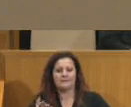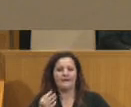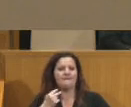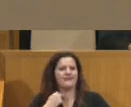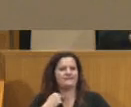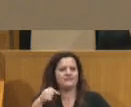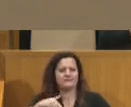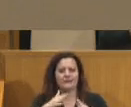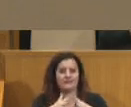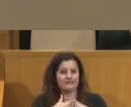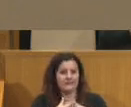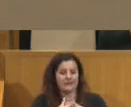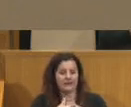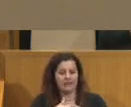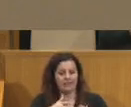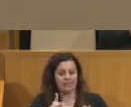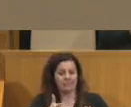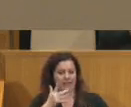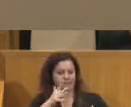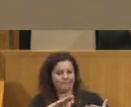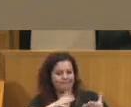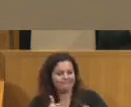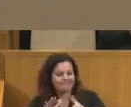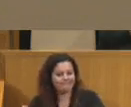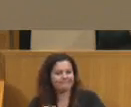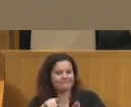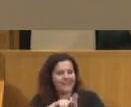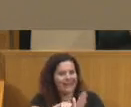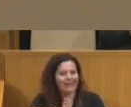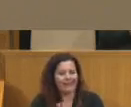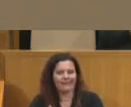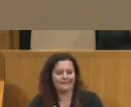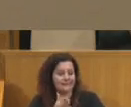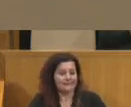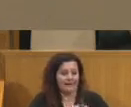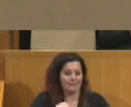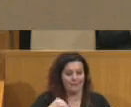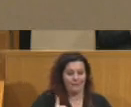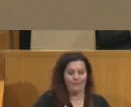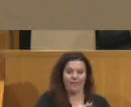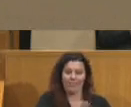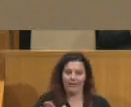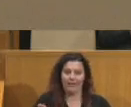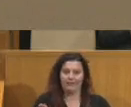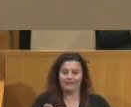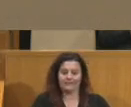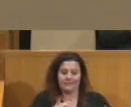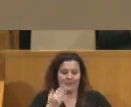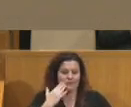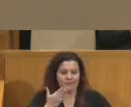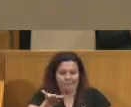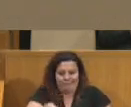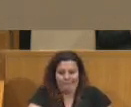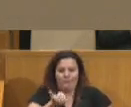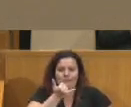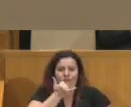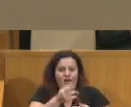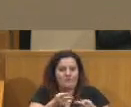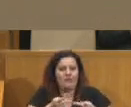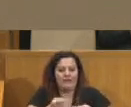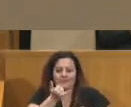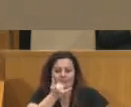be 21st century rec centers where kids can go 10, 11, 12 o'clock at night and get SAT